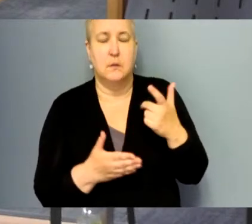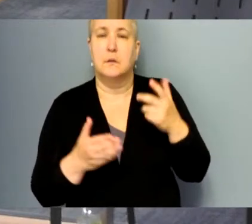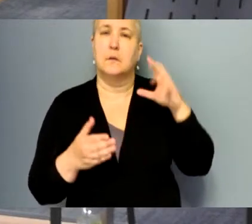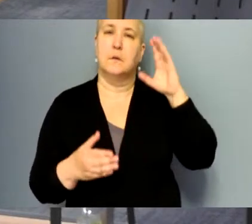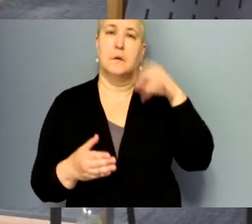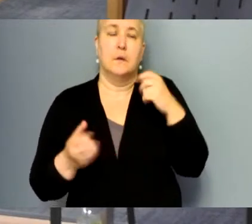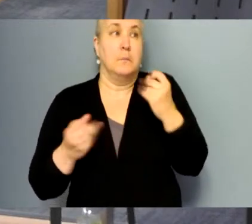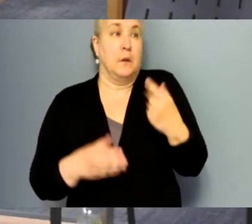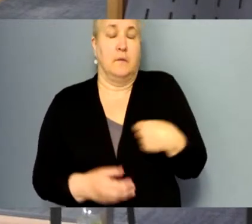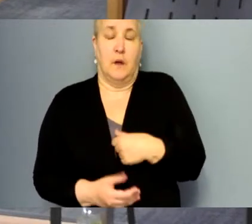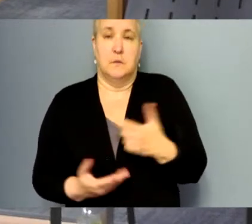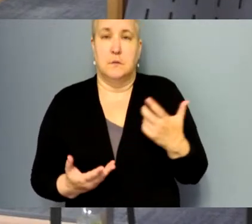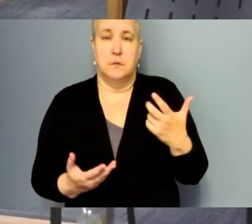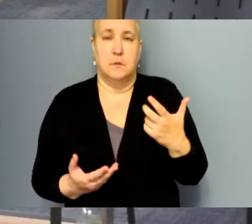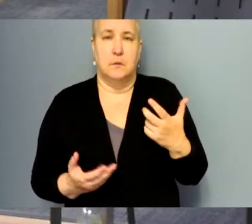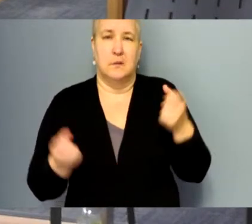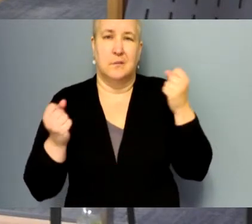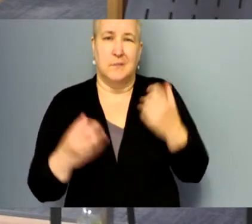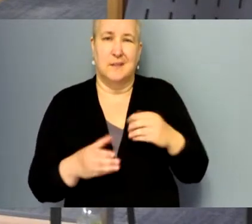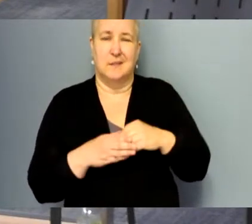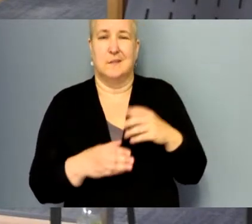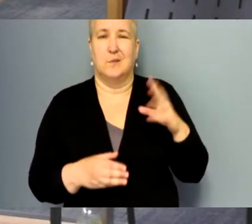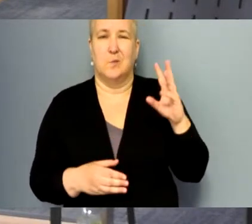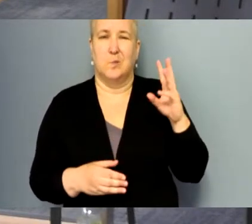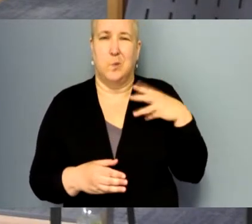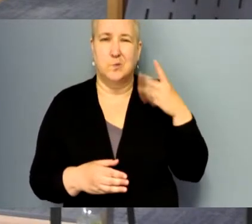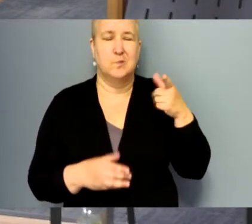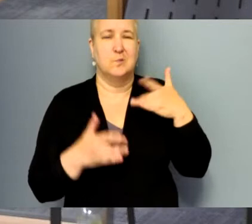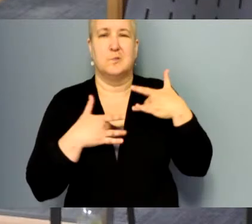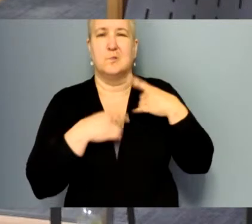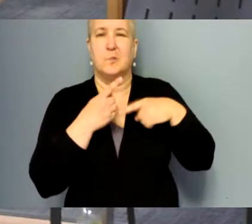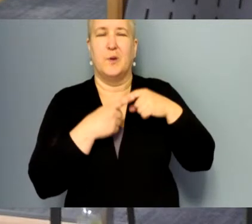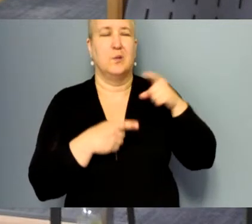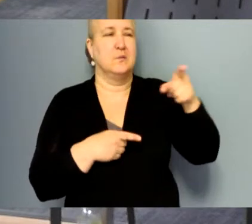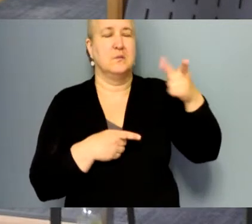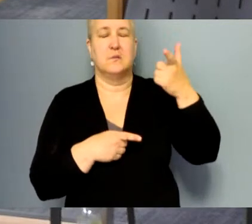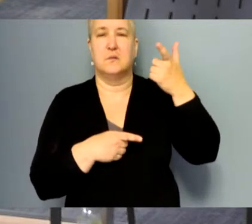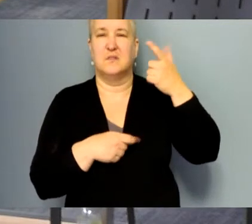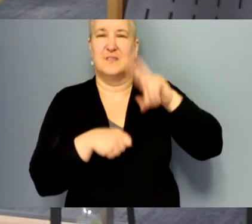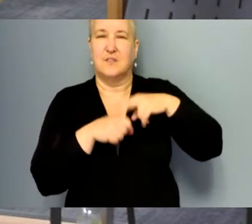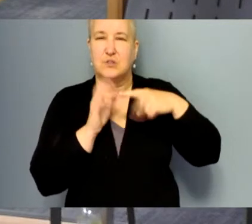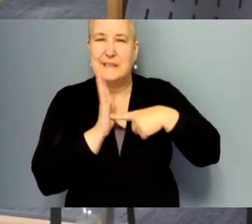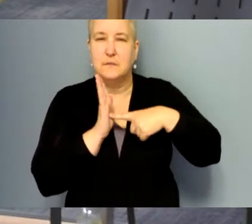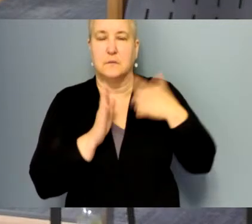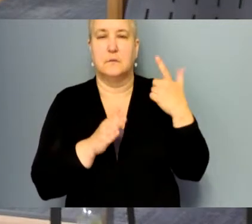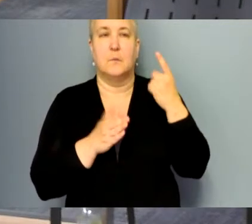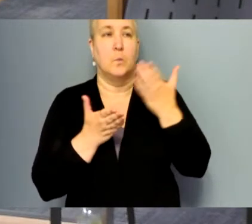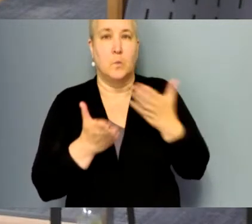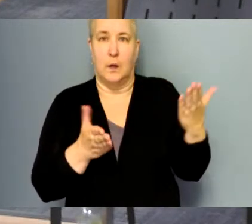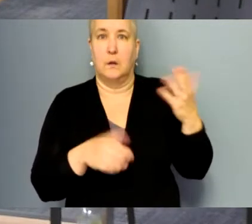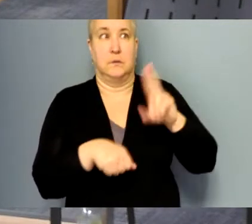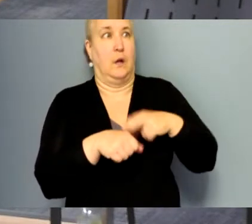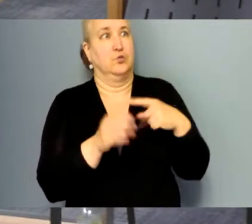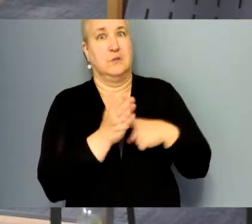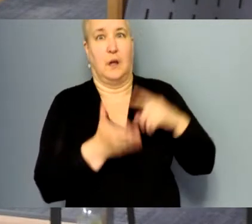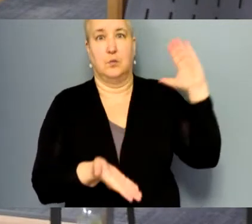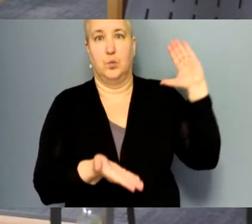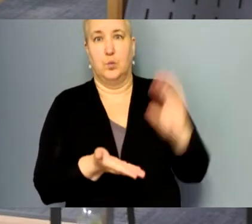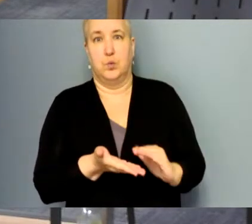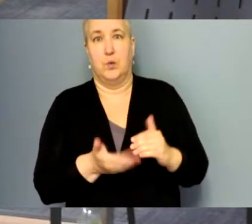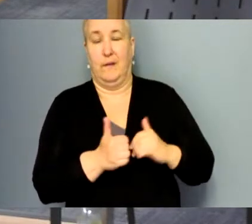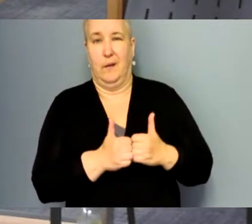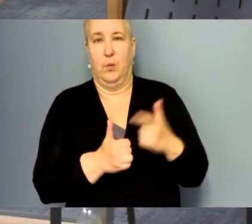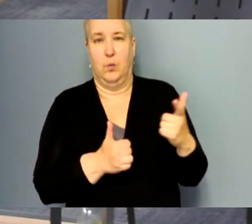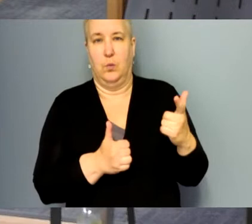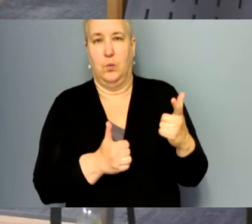us and many in Washington are concerned about the national debt. And one of the ways to relieve the national debt is